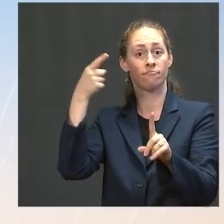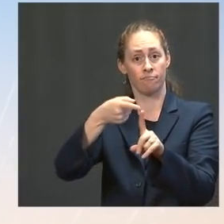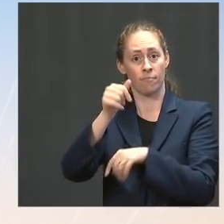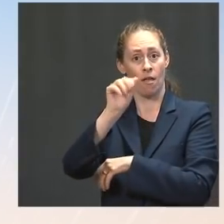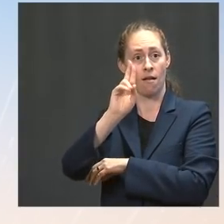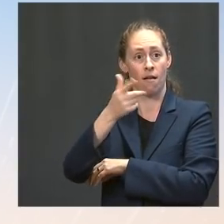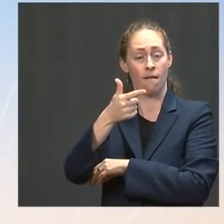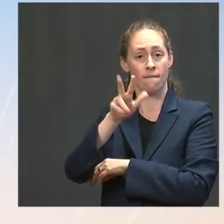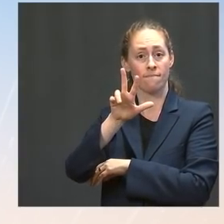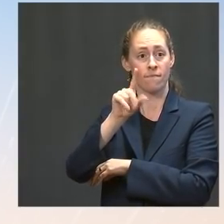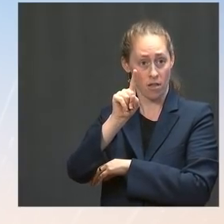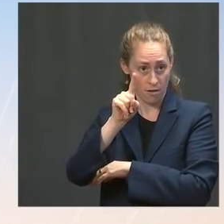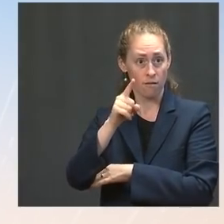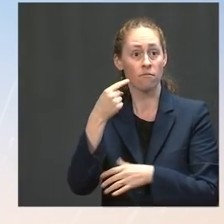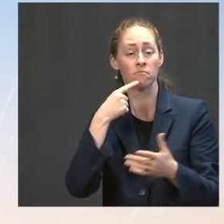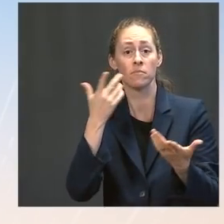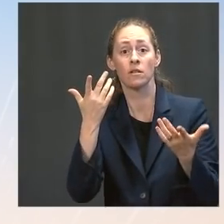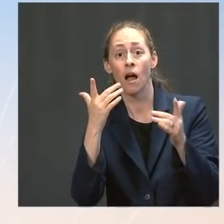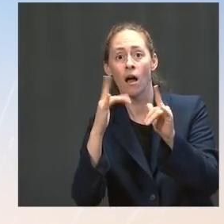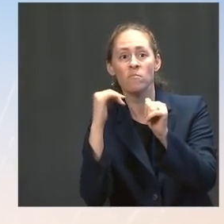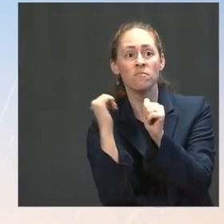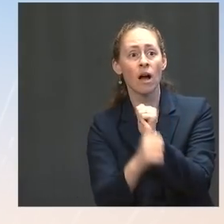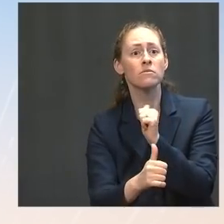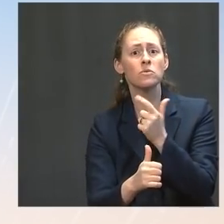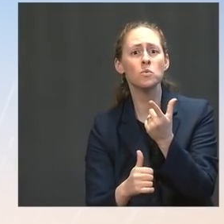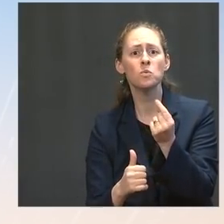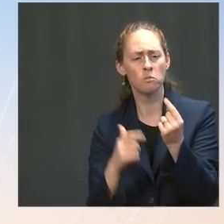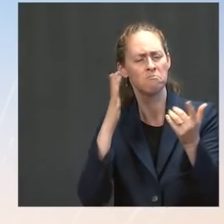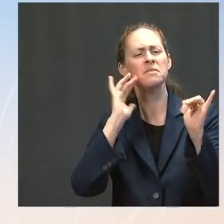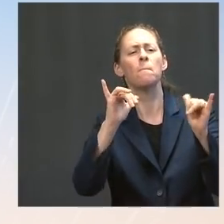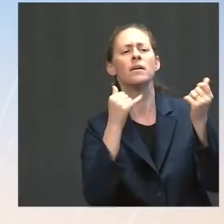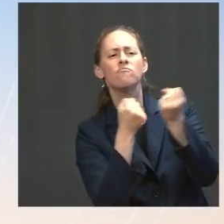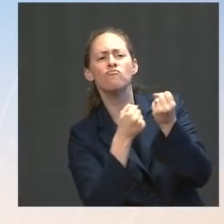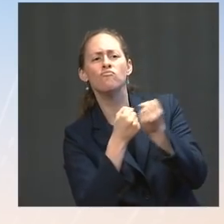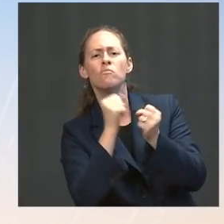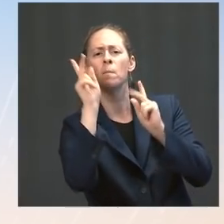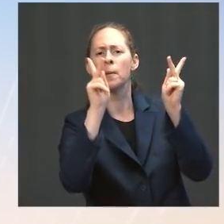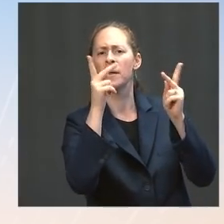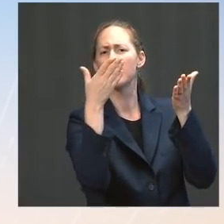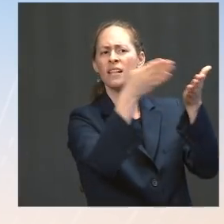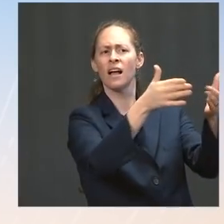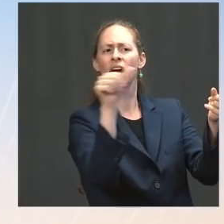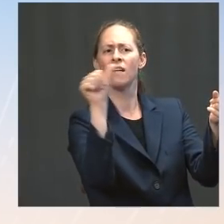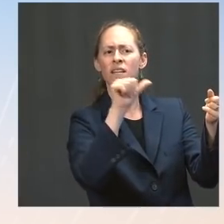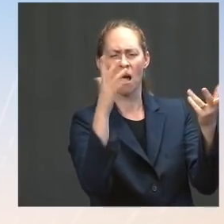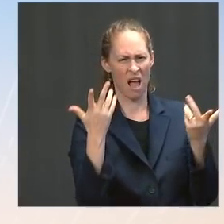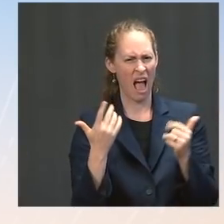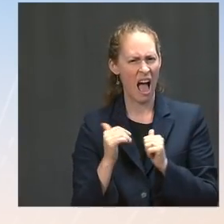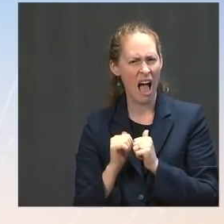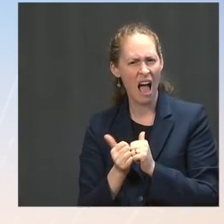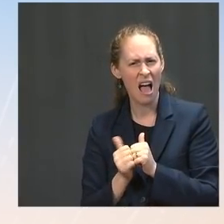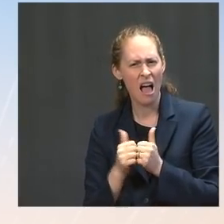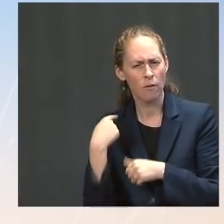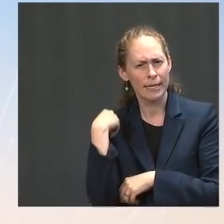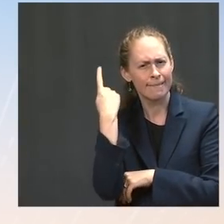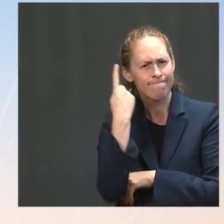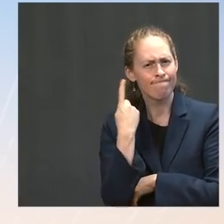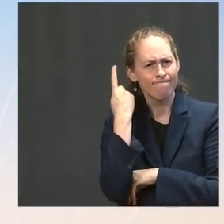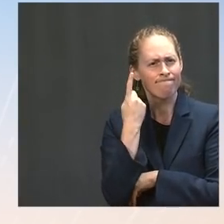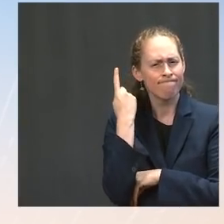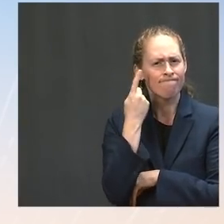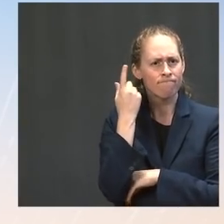coalition flights. Two other items unrelated to that topic. Today, we've announced new actions